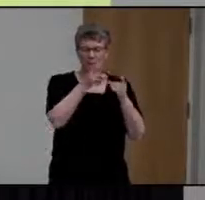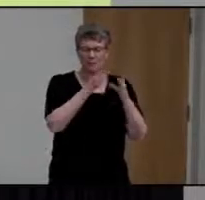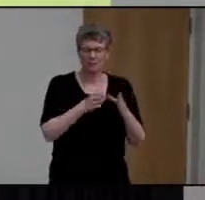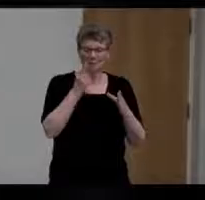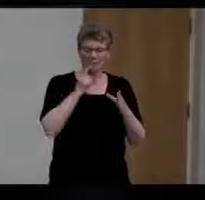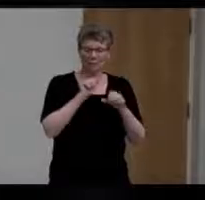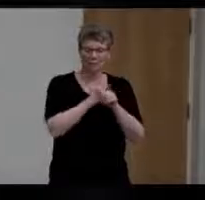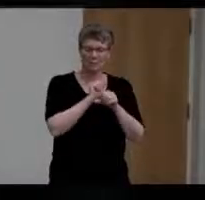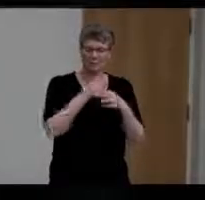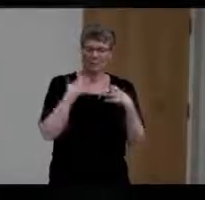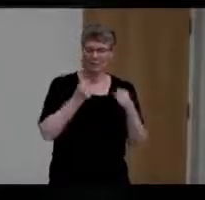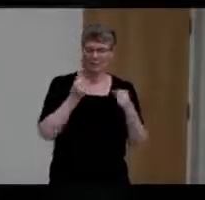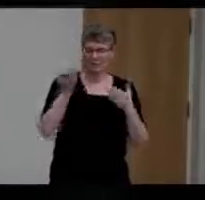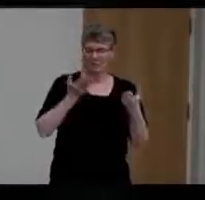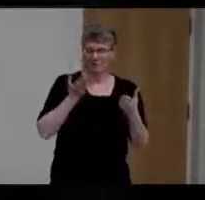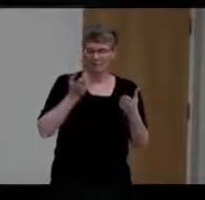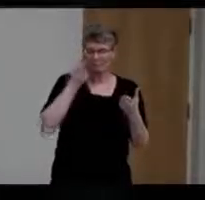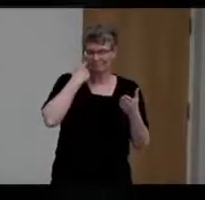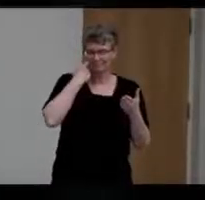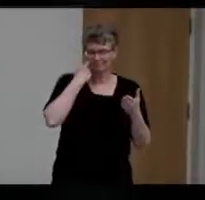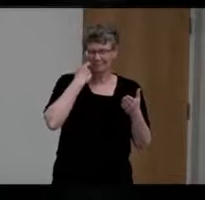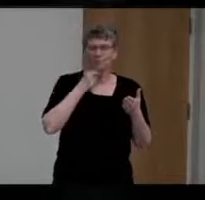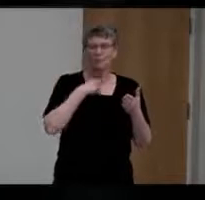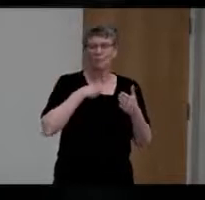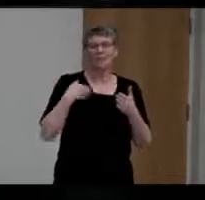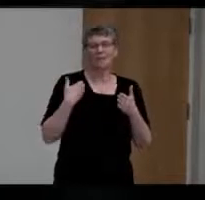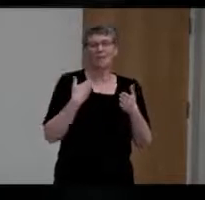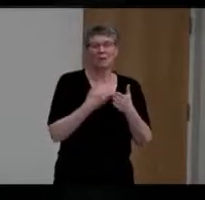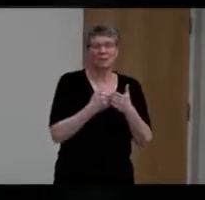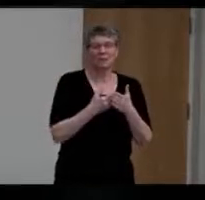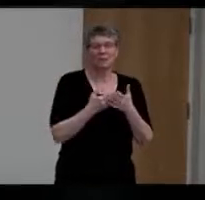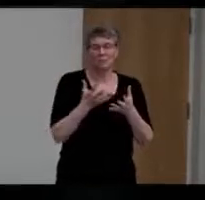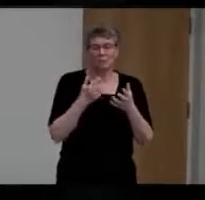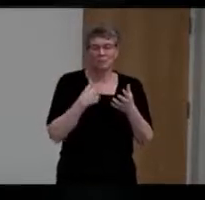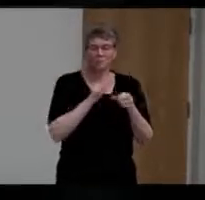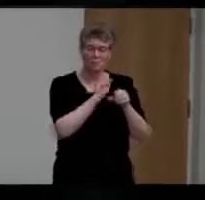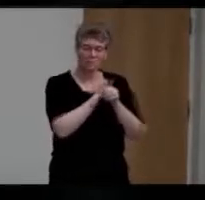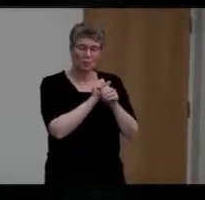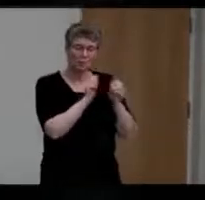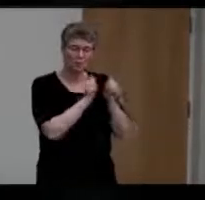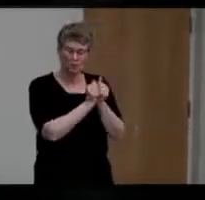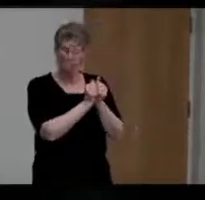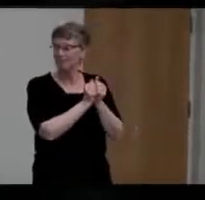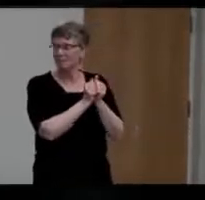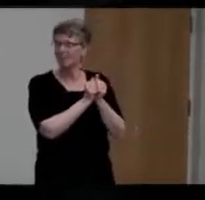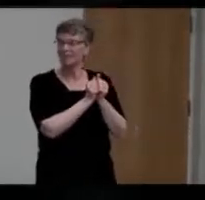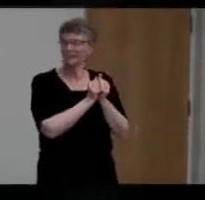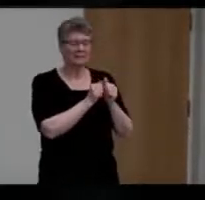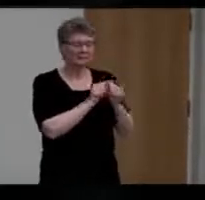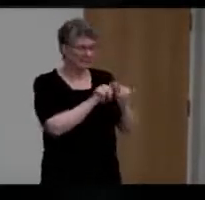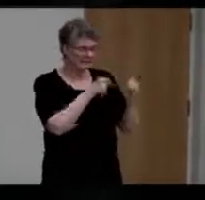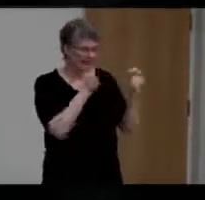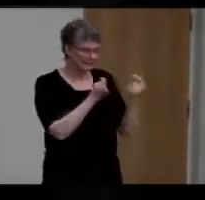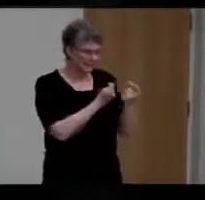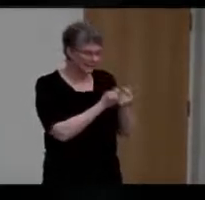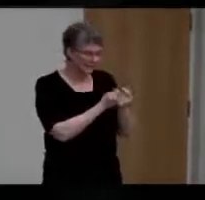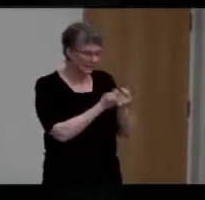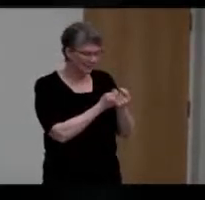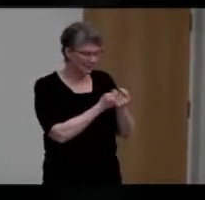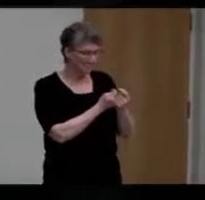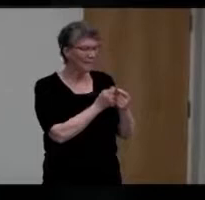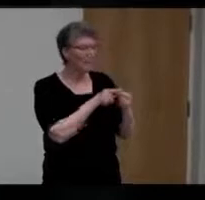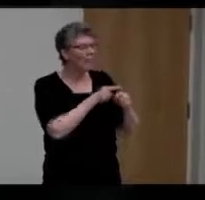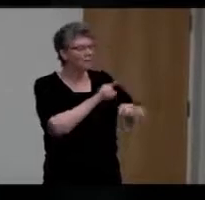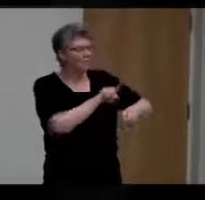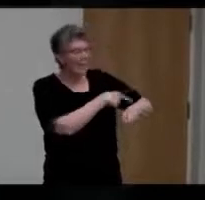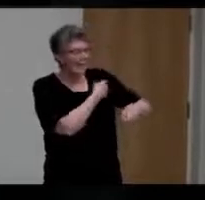of the things they wanted me to do right away when I came was work with a team there to predict length of stay in some of the big hospitals. But I